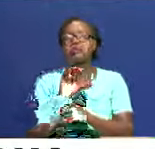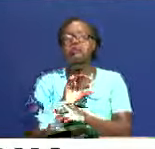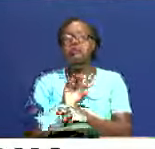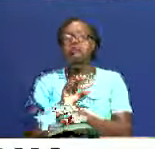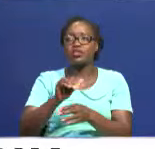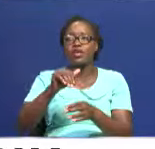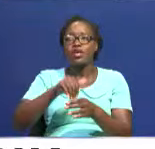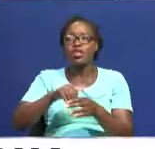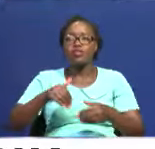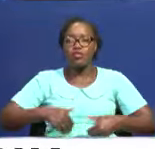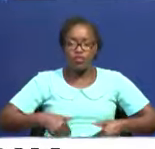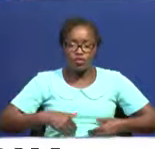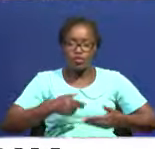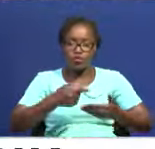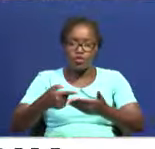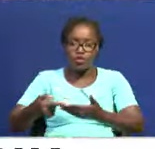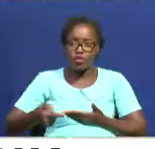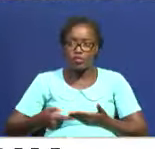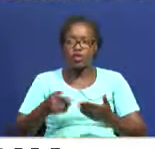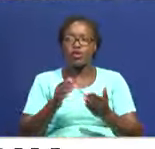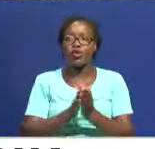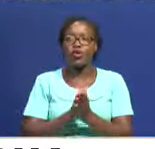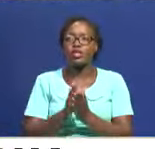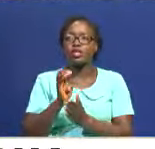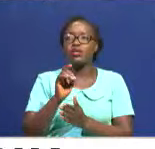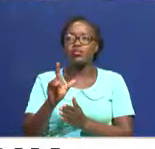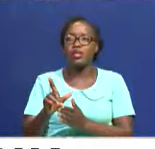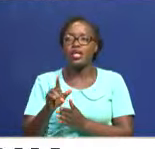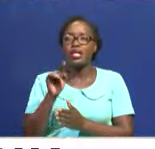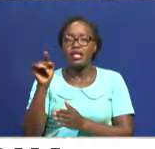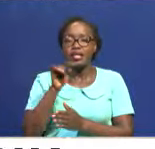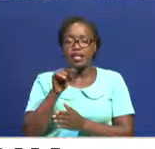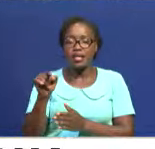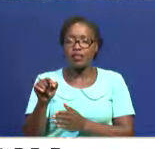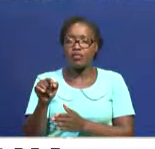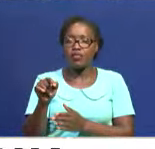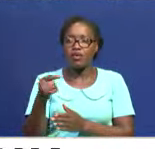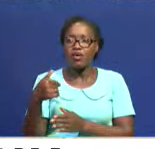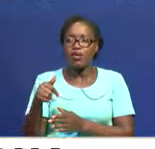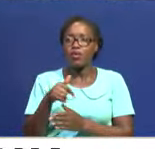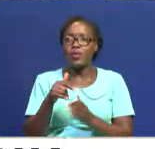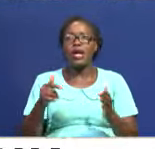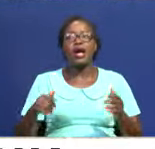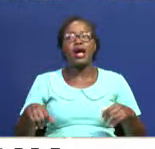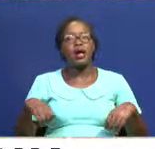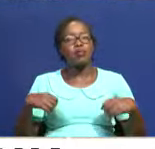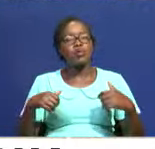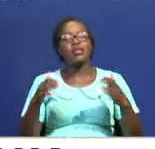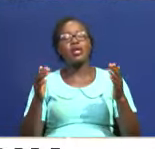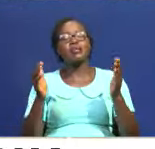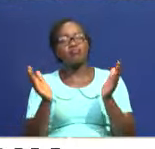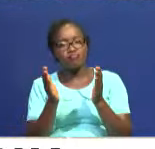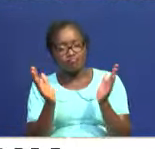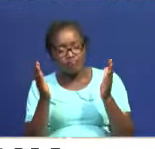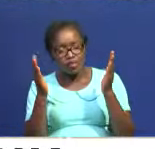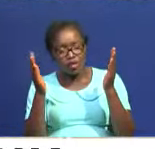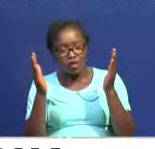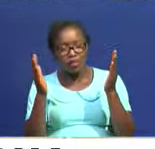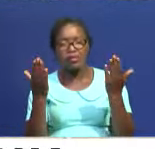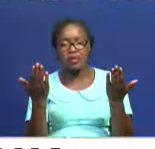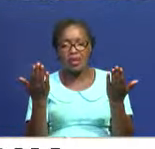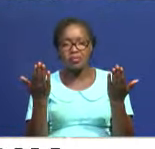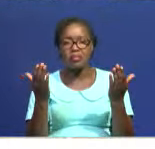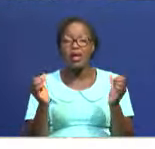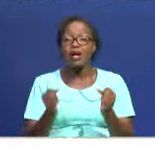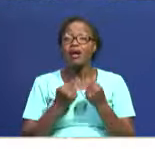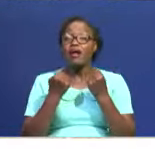kwenye mdahalo kuhusu mswada huo. And therefore we applaud the courage of the young